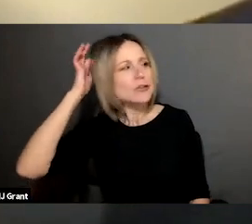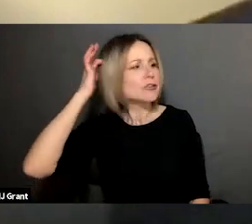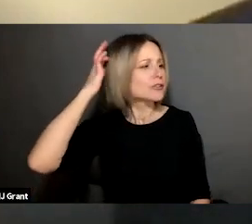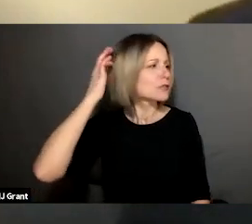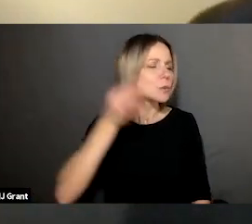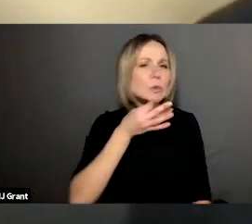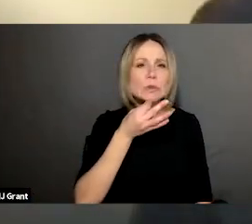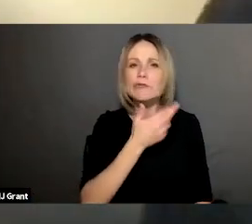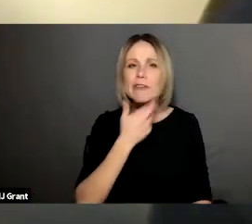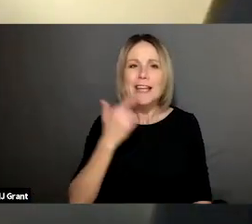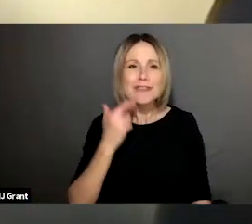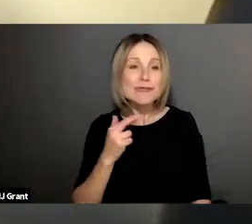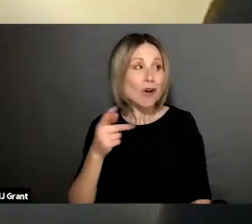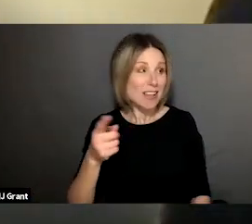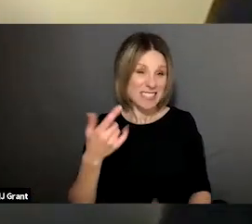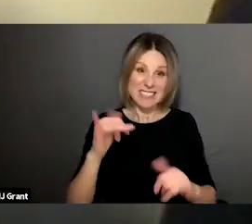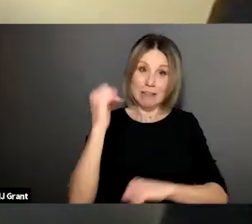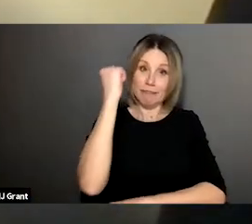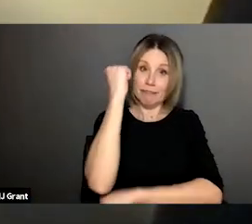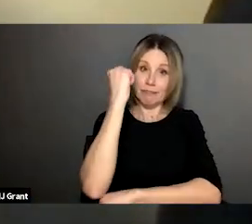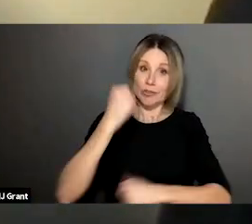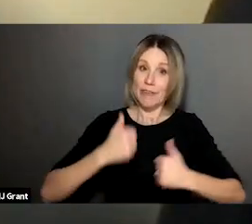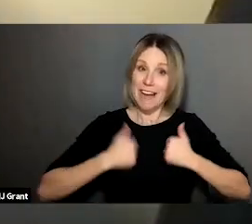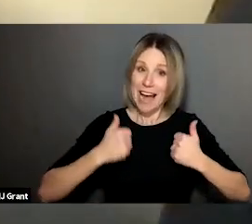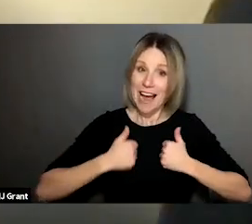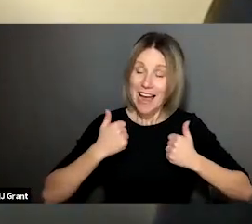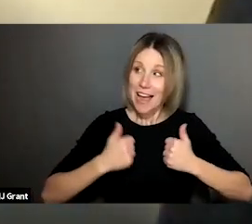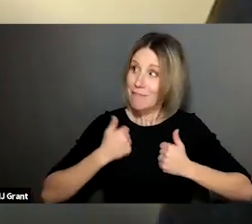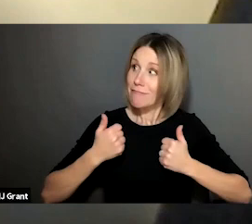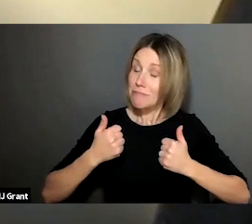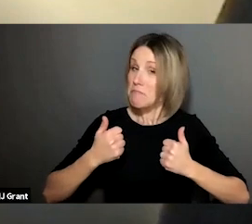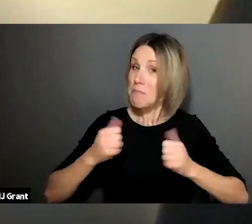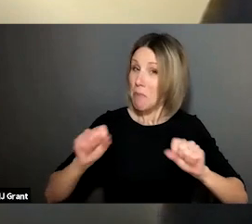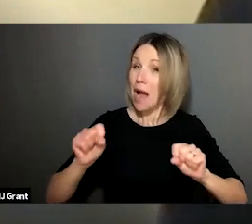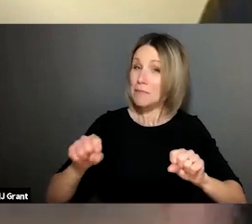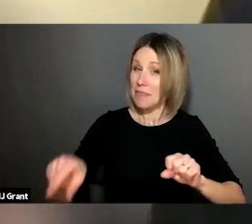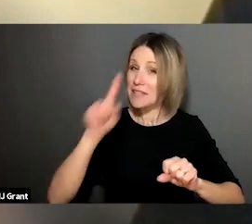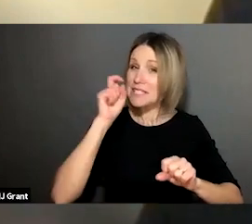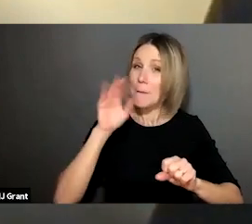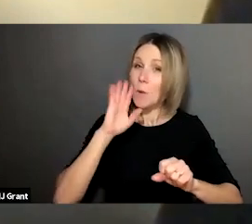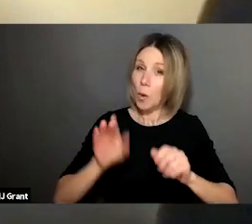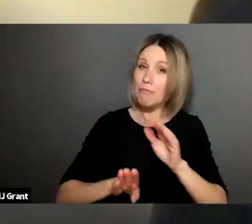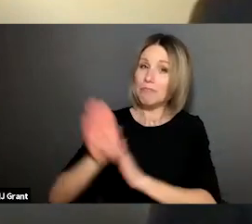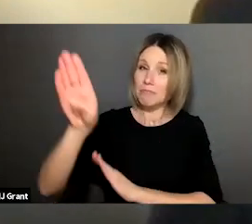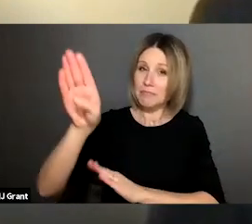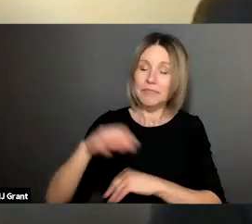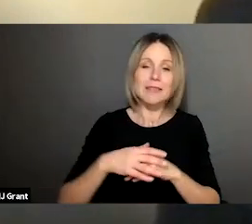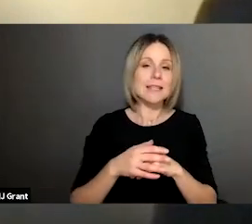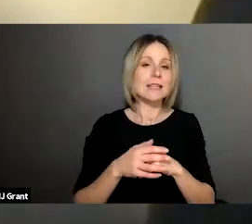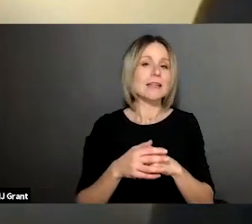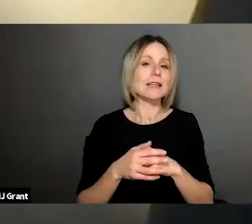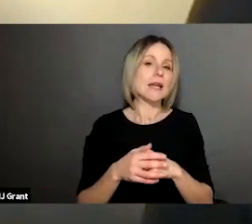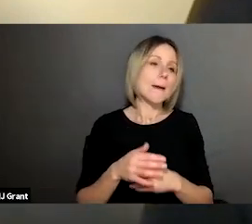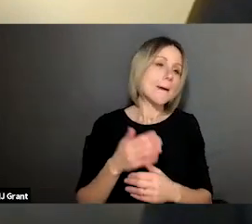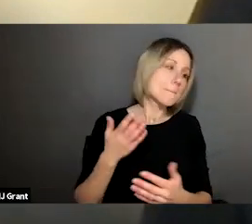Restaurants that made it this far will likely flourish. I don't know if we're going to move hard into a roaring